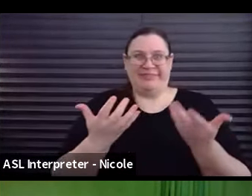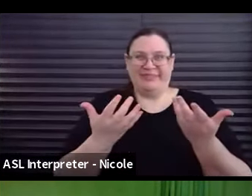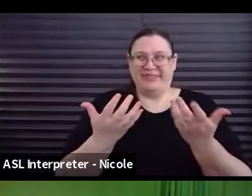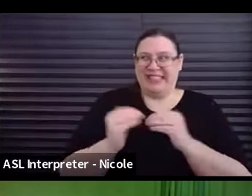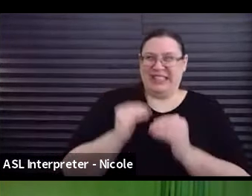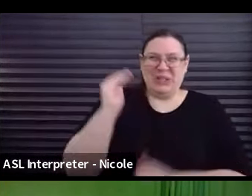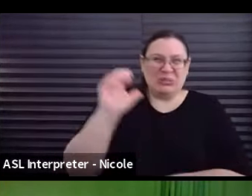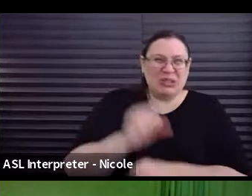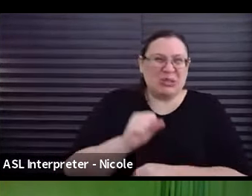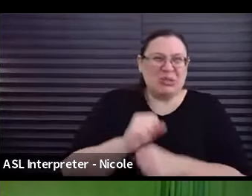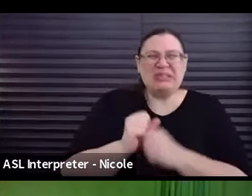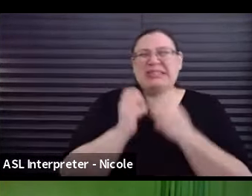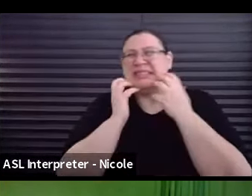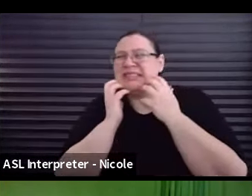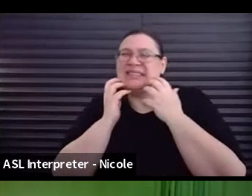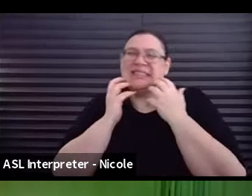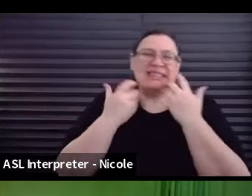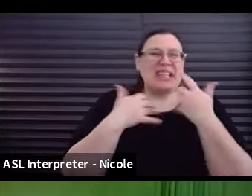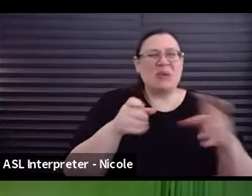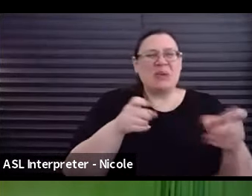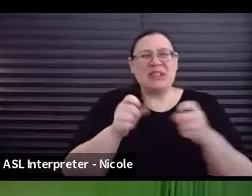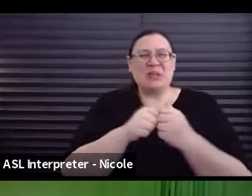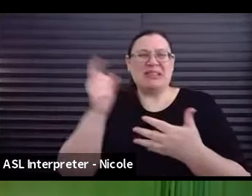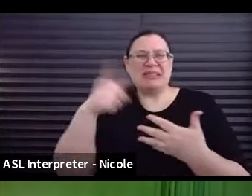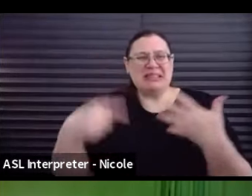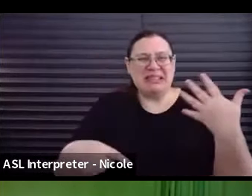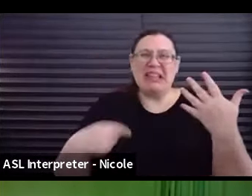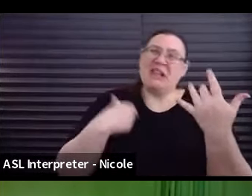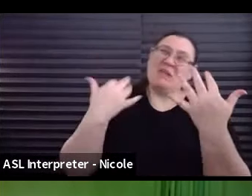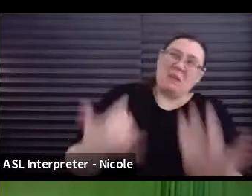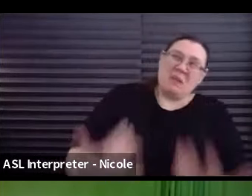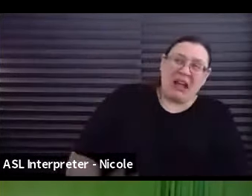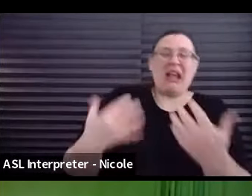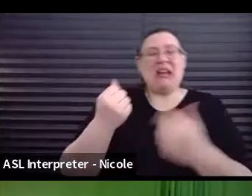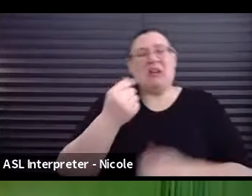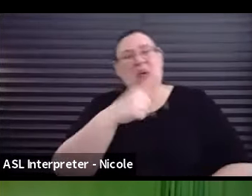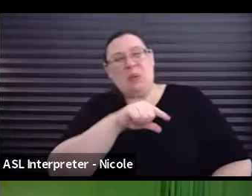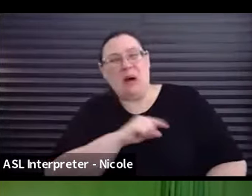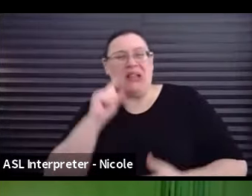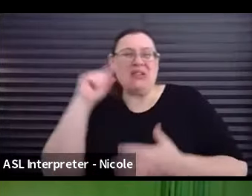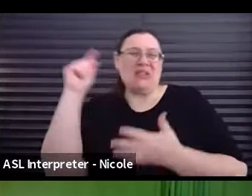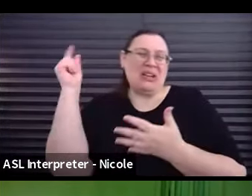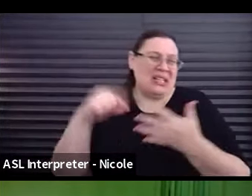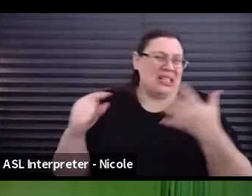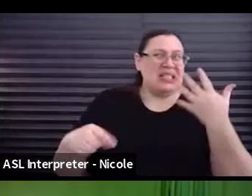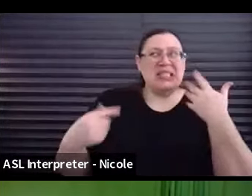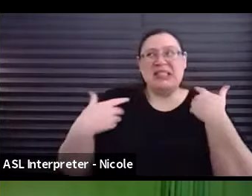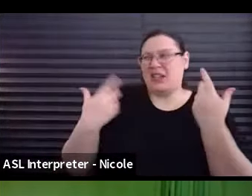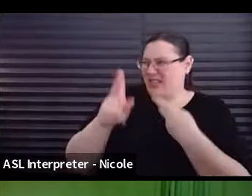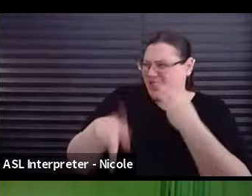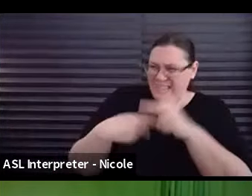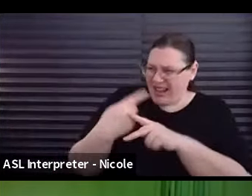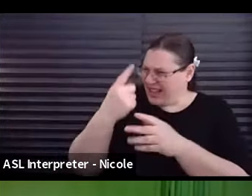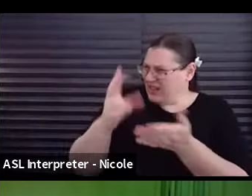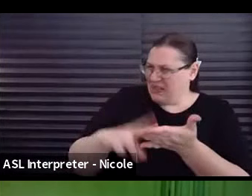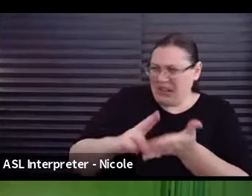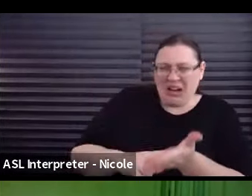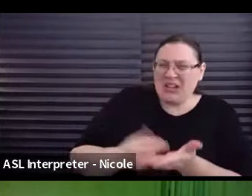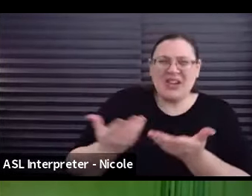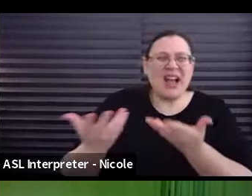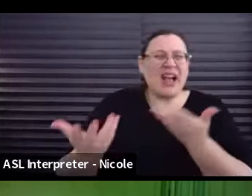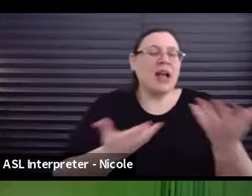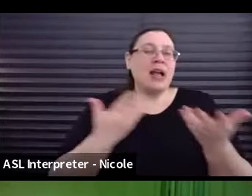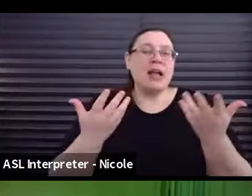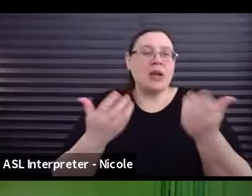work, like, I don't want to deal with doing this. And then I got to wait and then I got to qualify for this. And then what kind of contract do I have to do? And what do I, I mean,